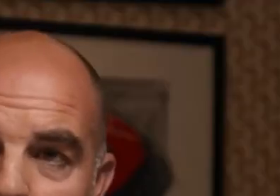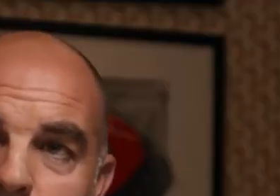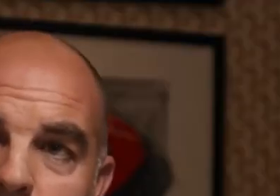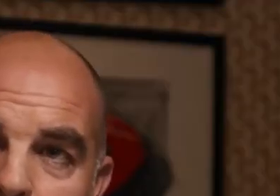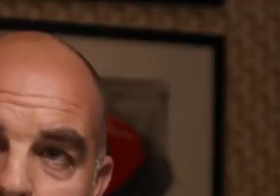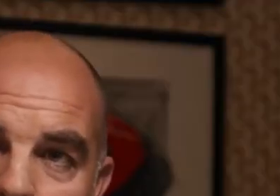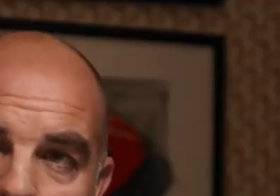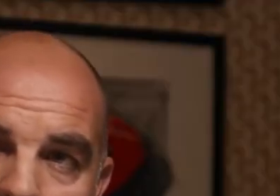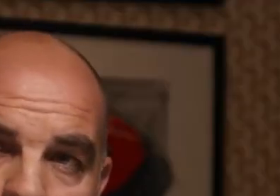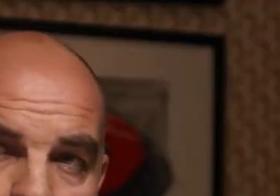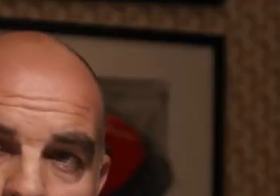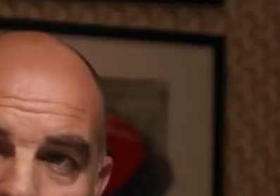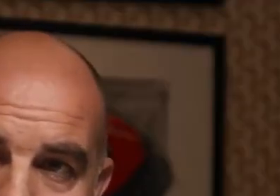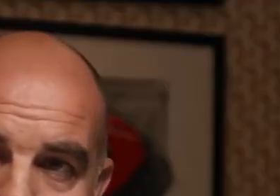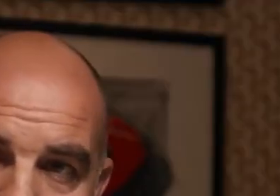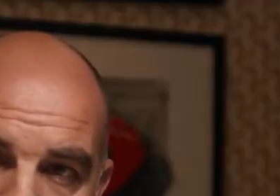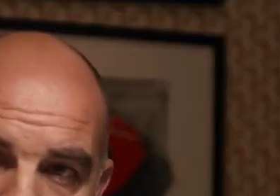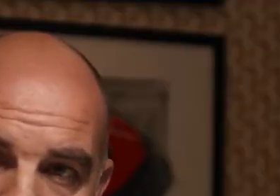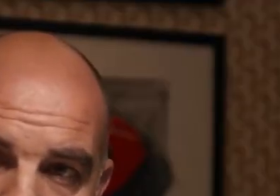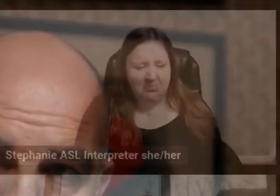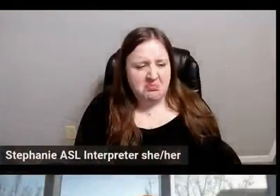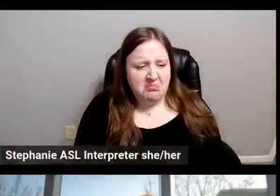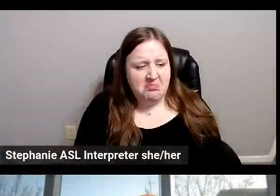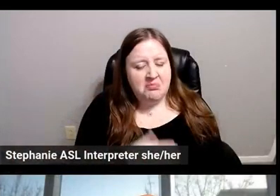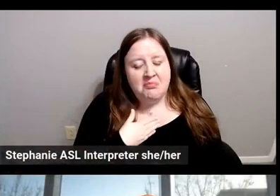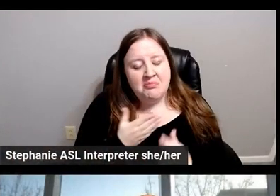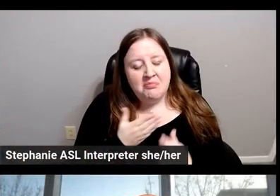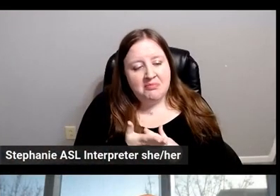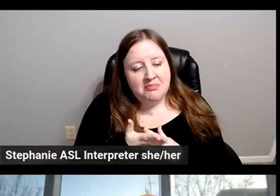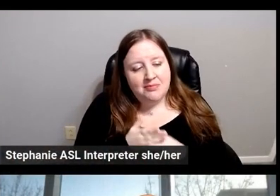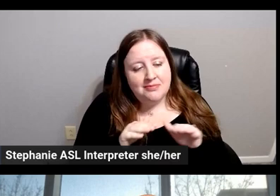we'll be taking them inside Formula One in a really meaningful way.